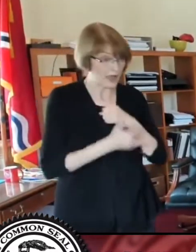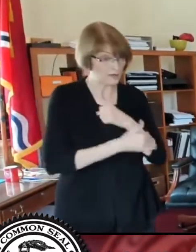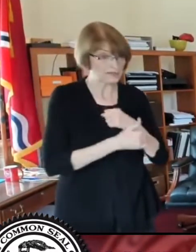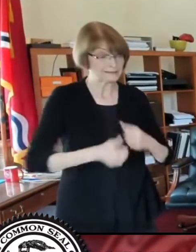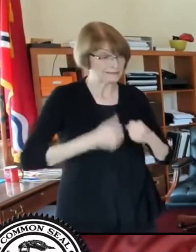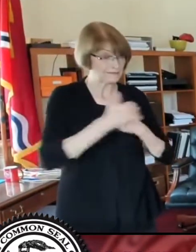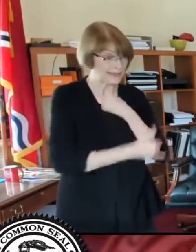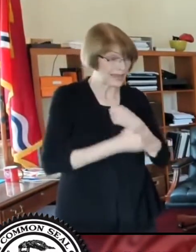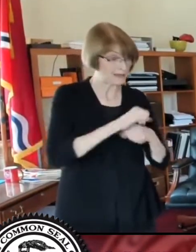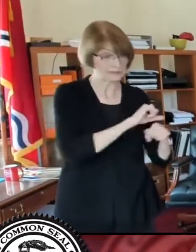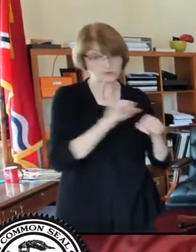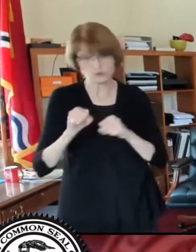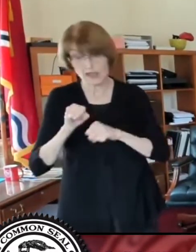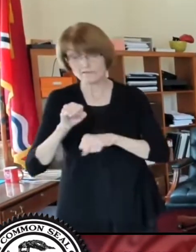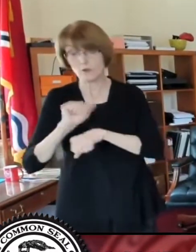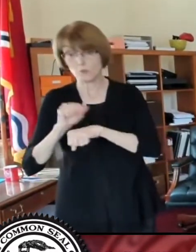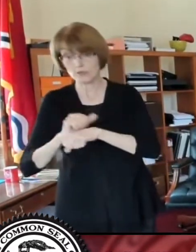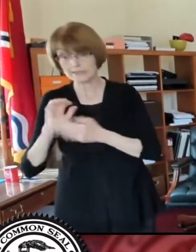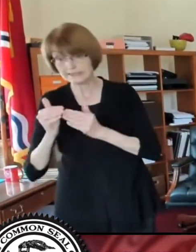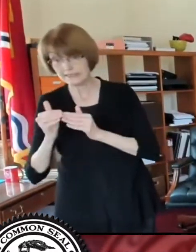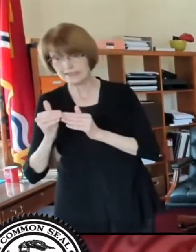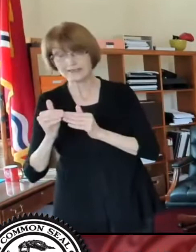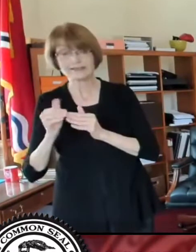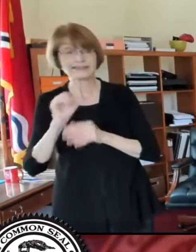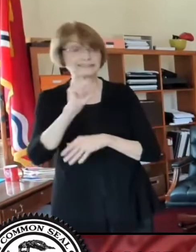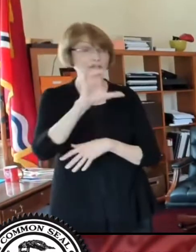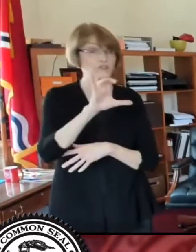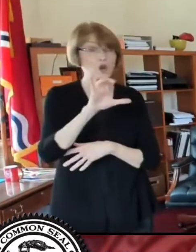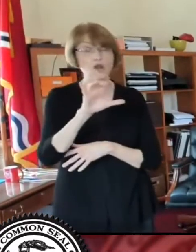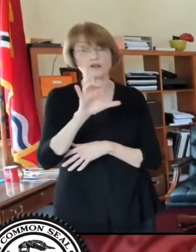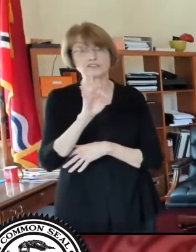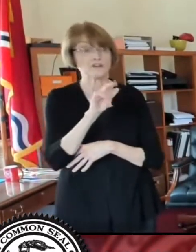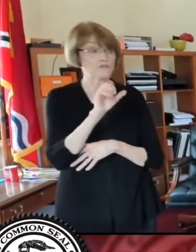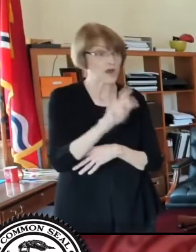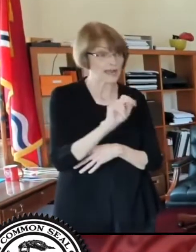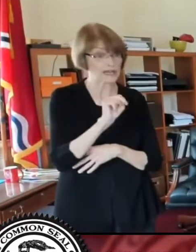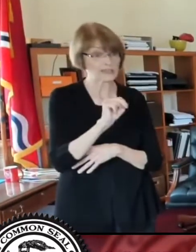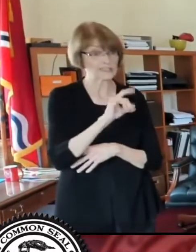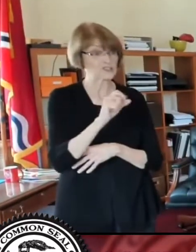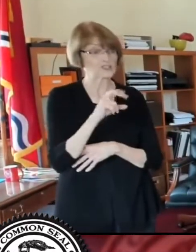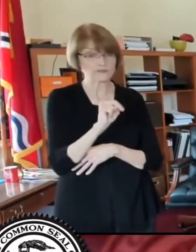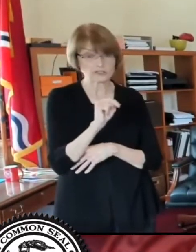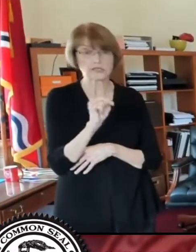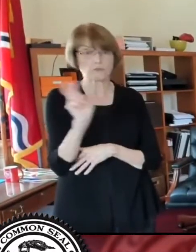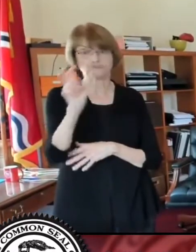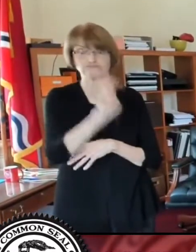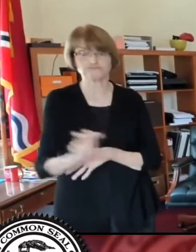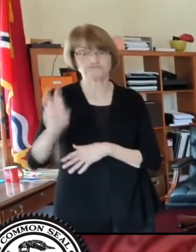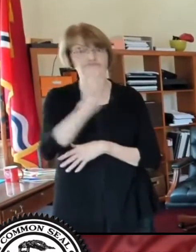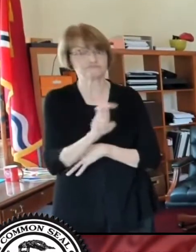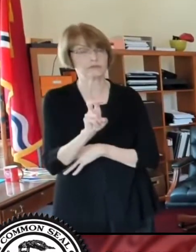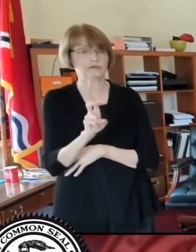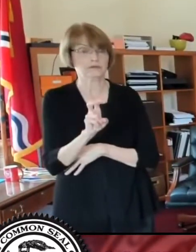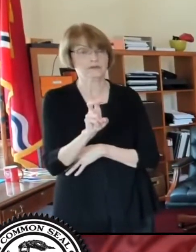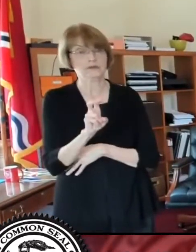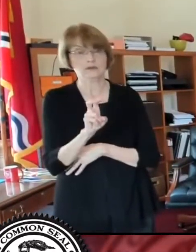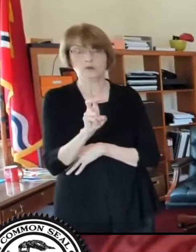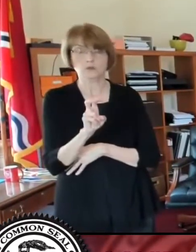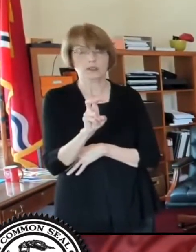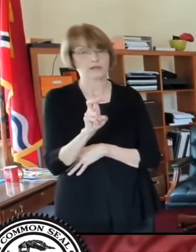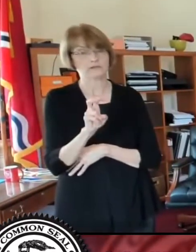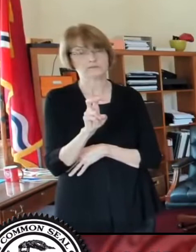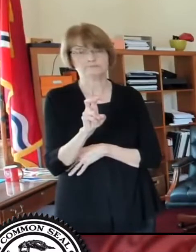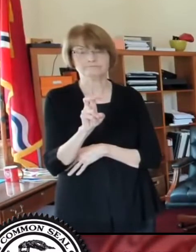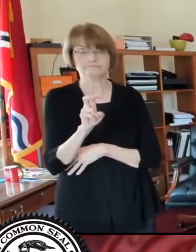city, or even St. Charles County, or Franklin County, or Jefferson County. And so, you know, we're back and forth,